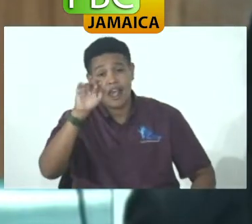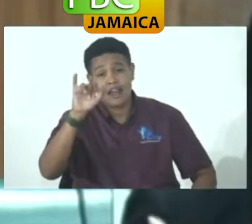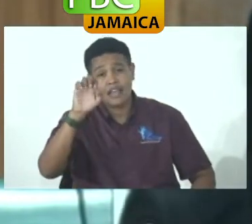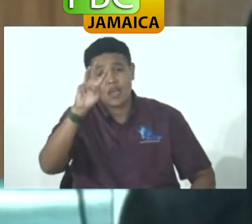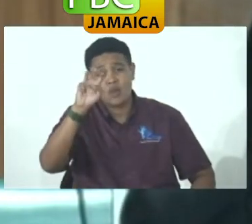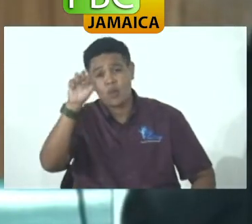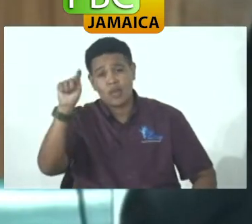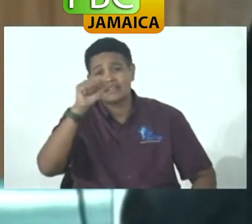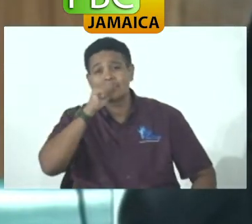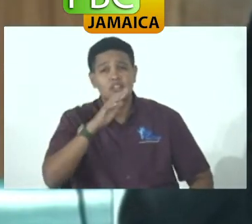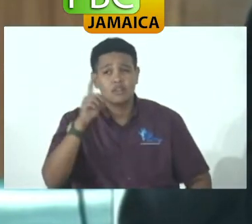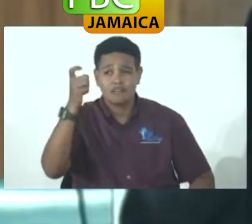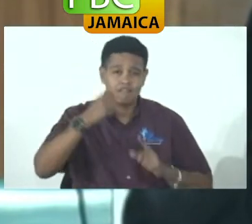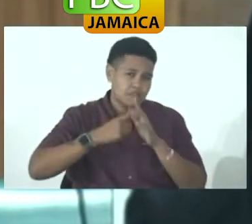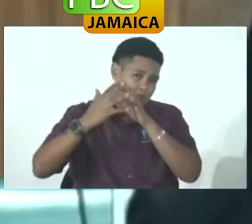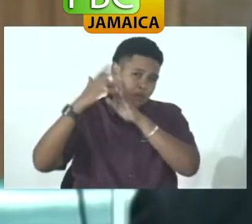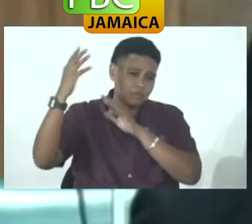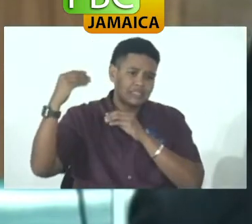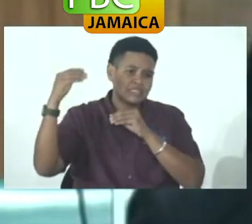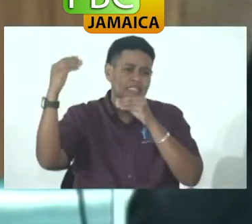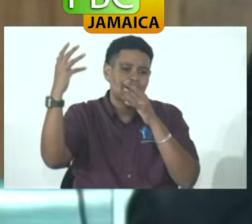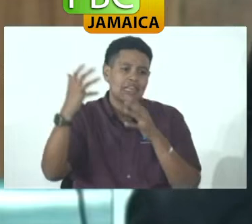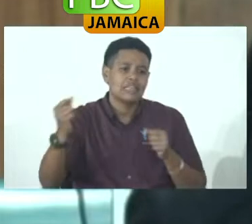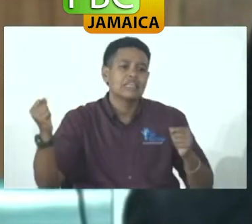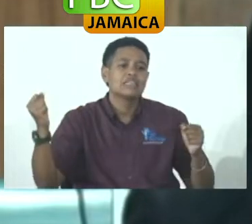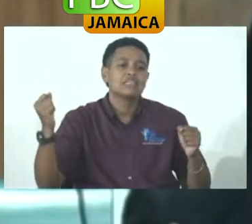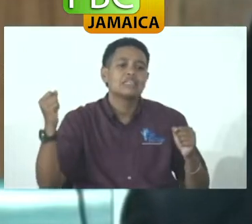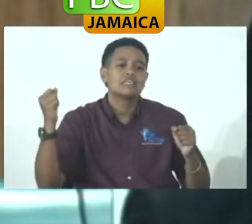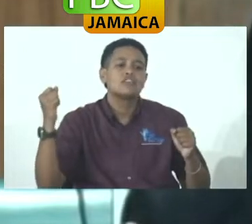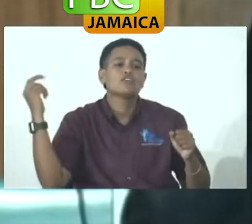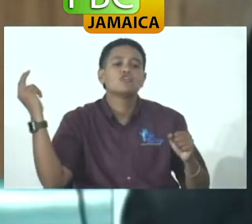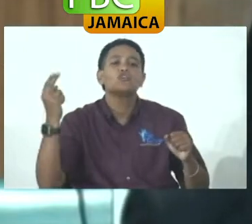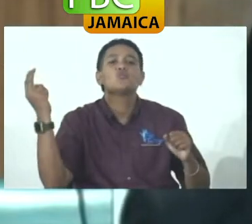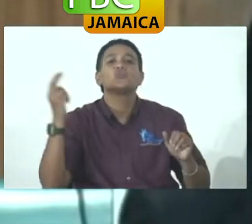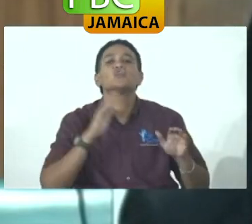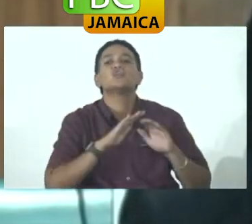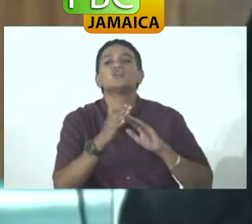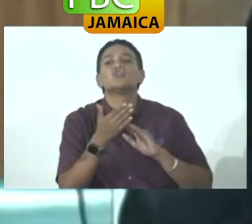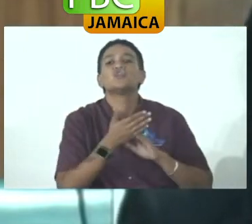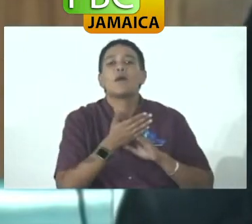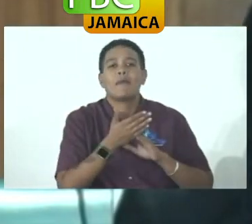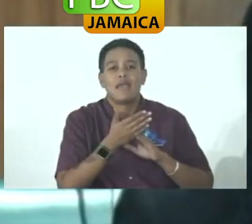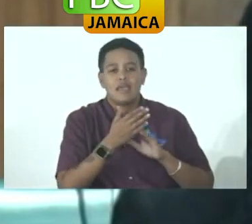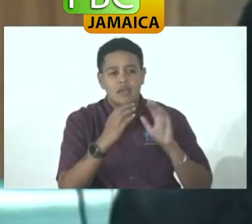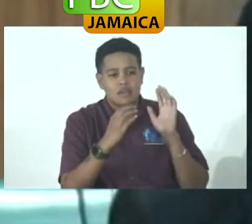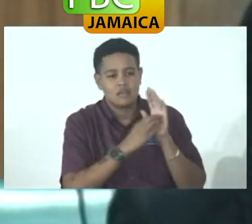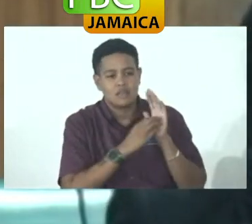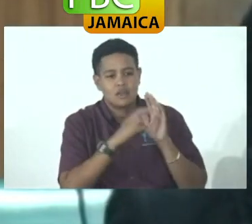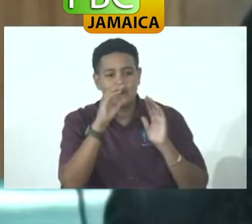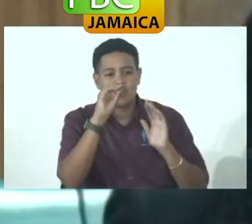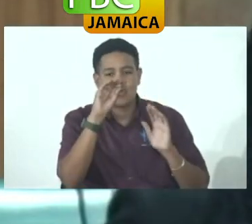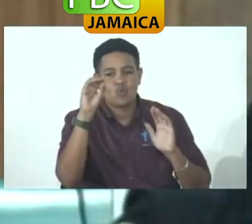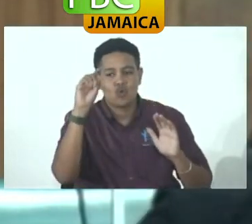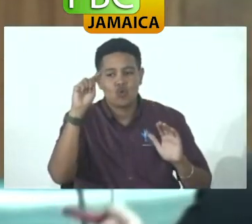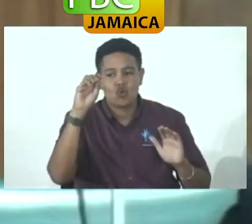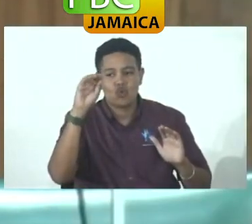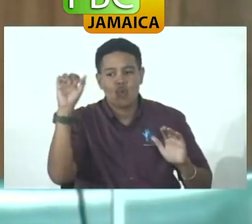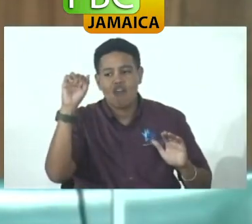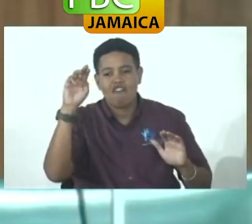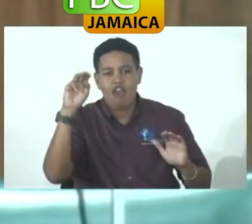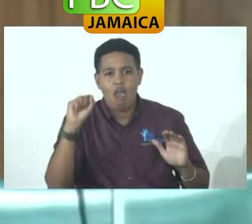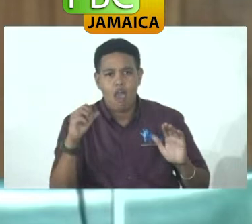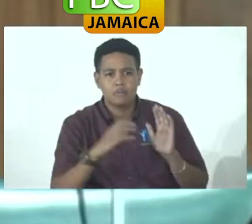sell items, memorabilia, using the Jamaican coat of arms. And that is